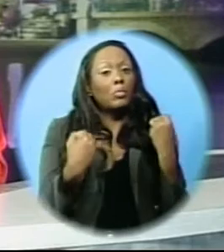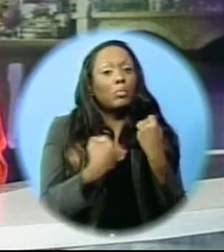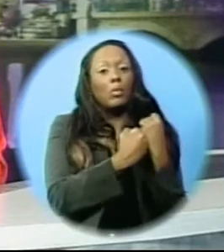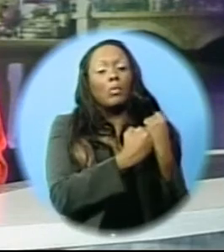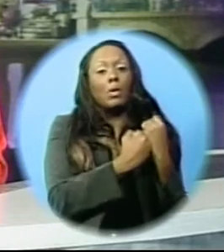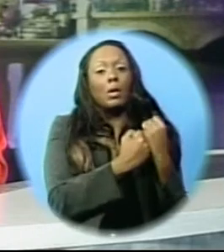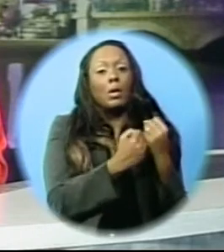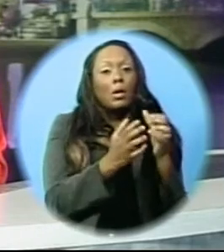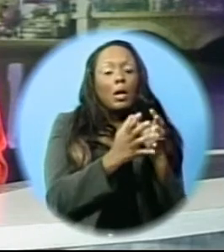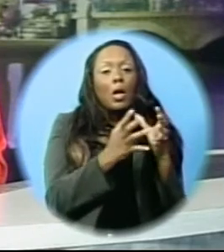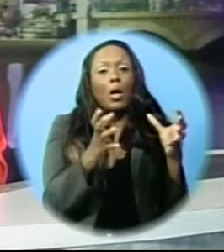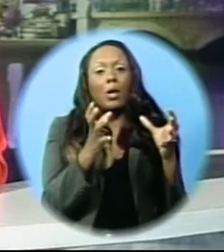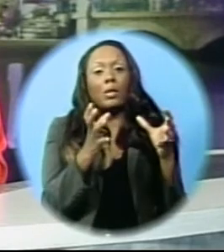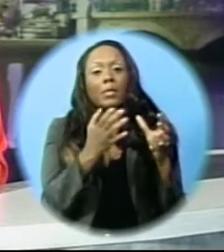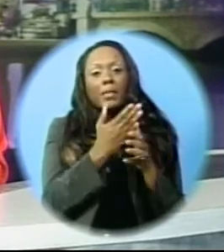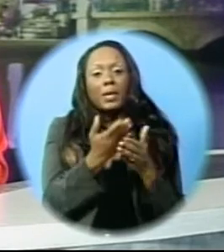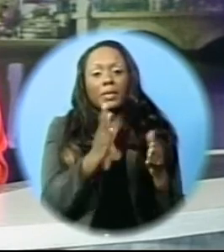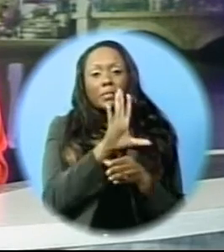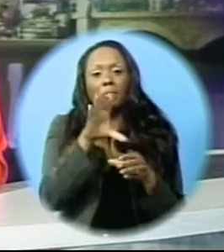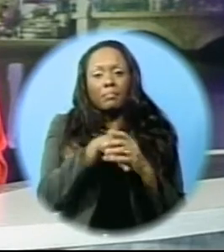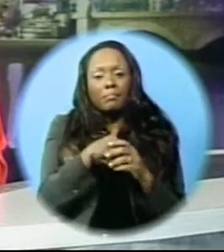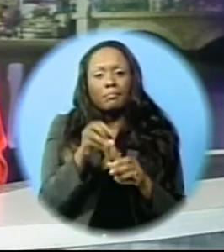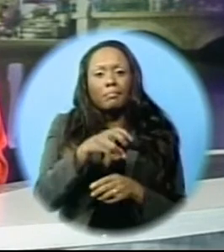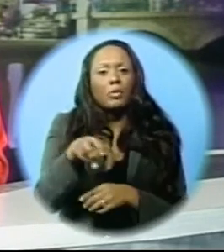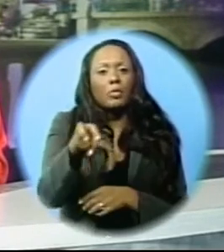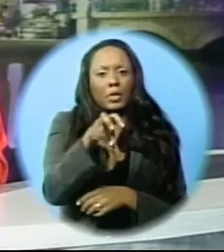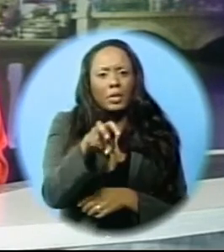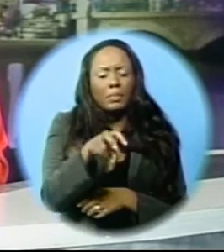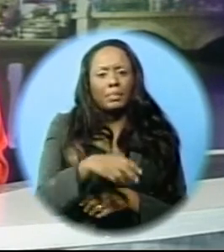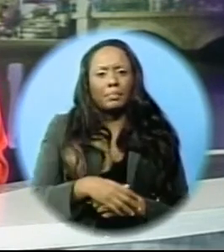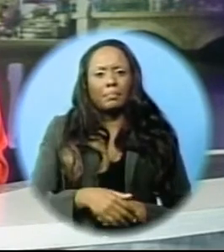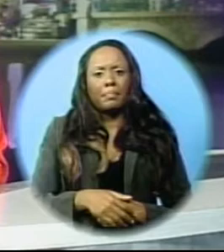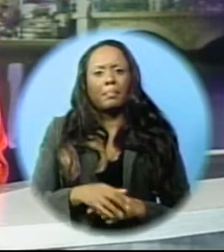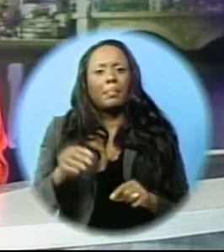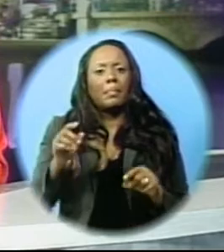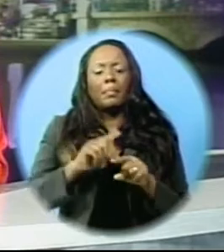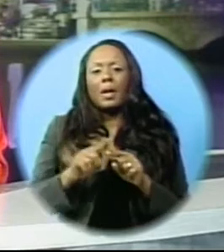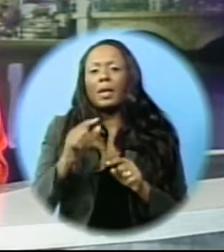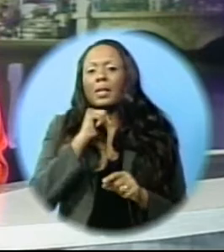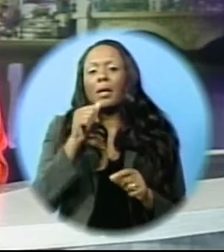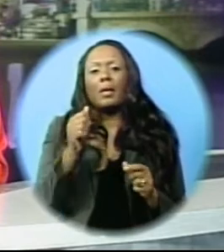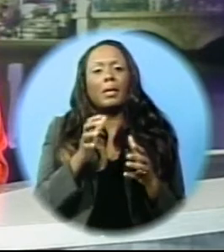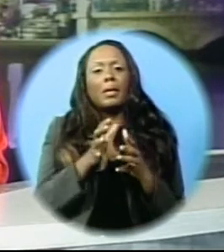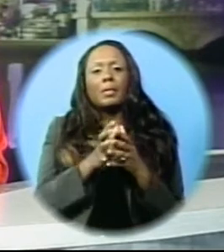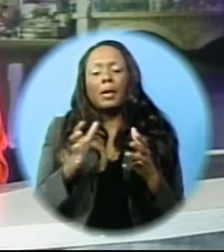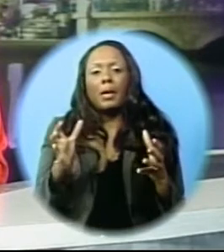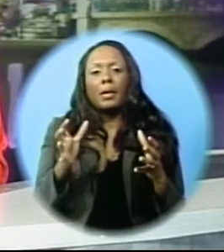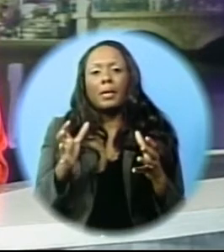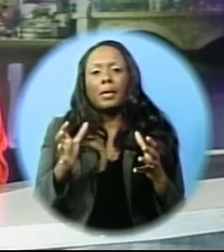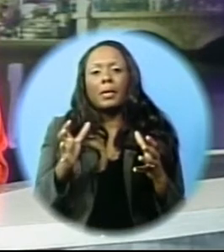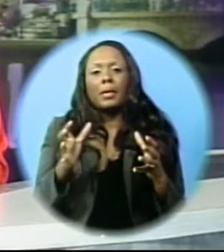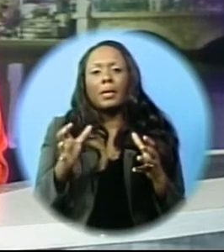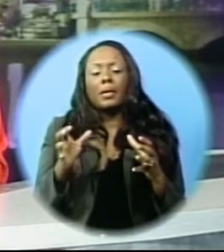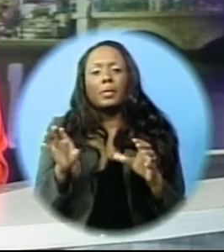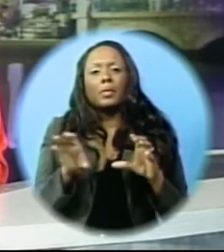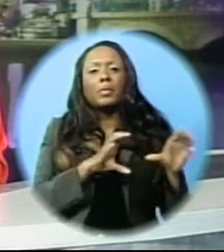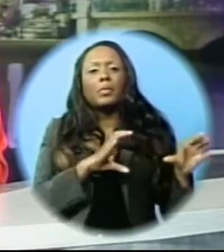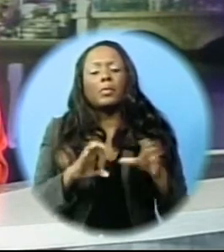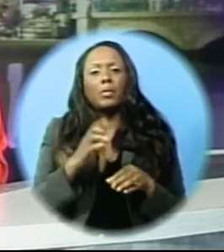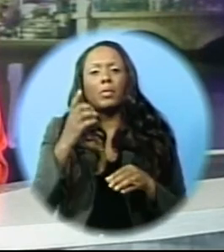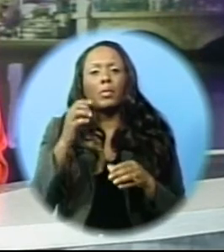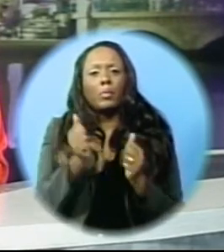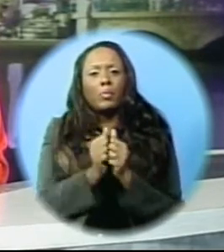support the major productive sectors, especially tourism. But she doesn't think enough is being done by commercial banks and other